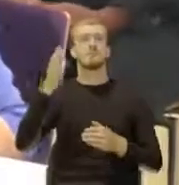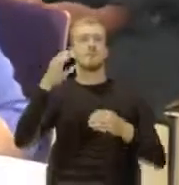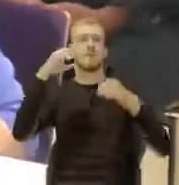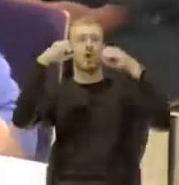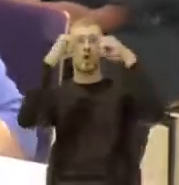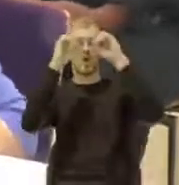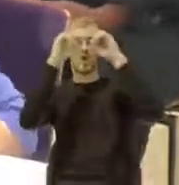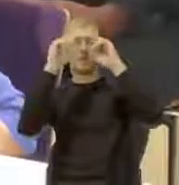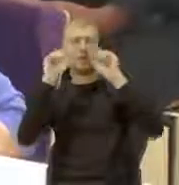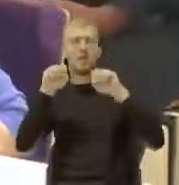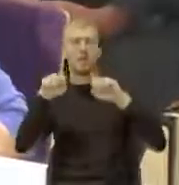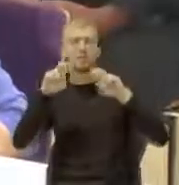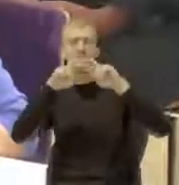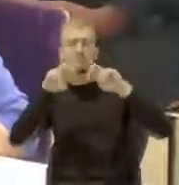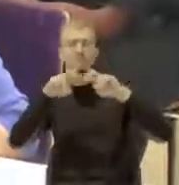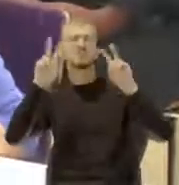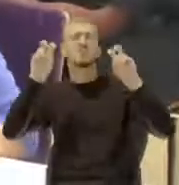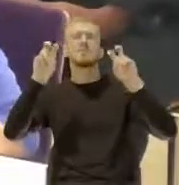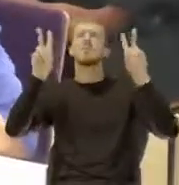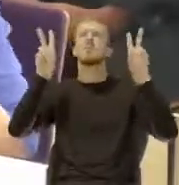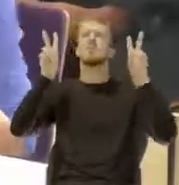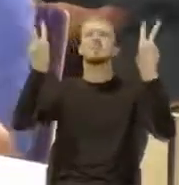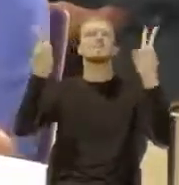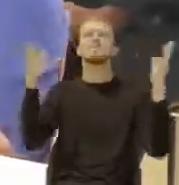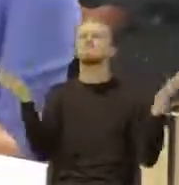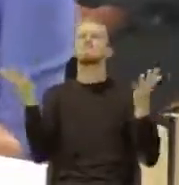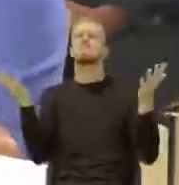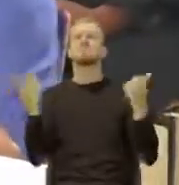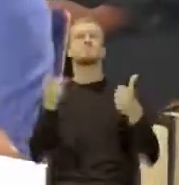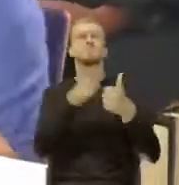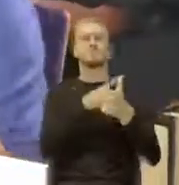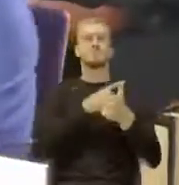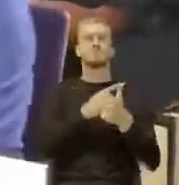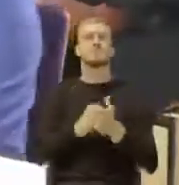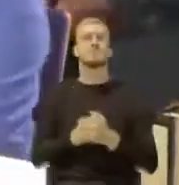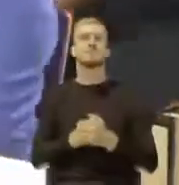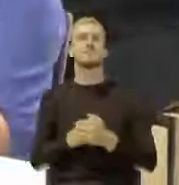the peace between the cities. Thank you very much.